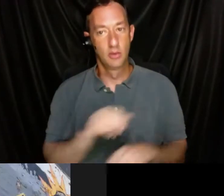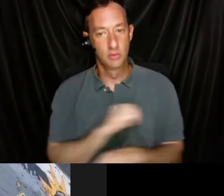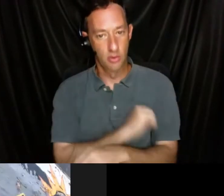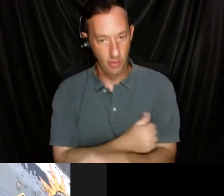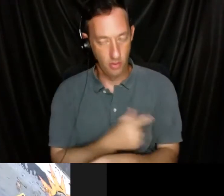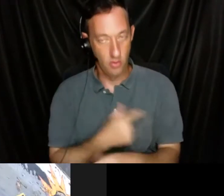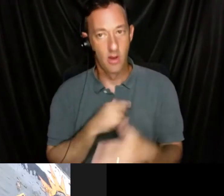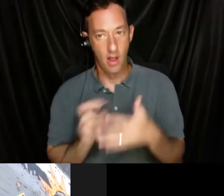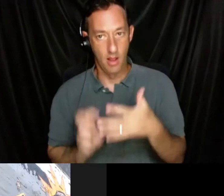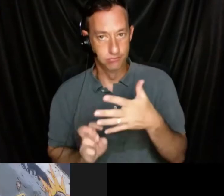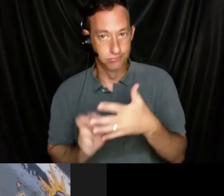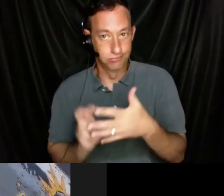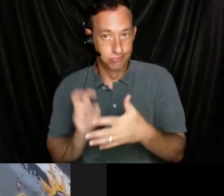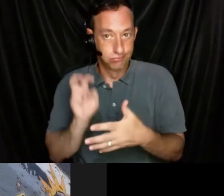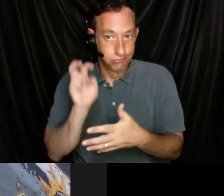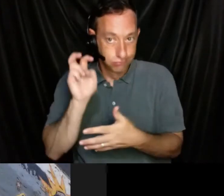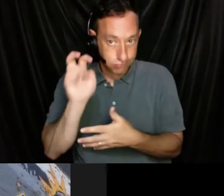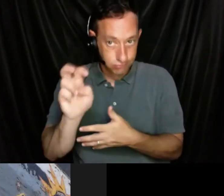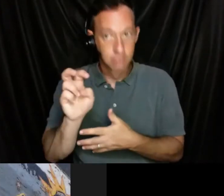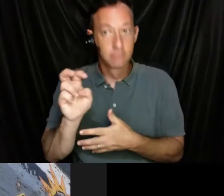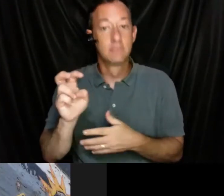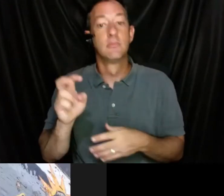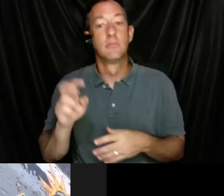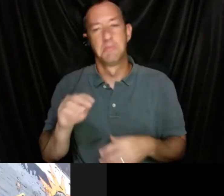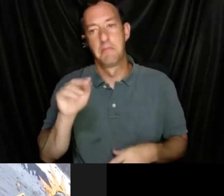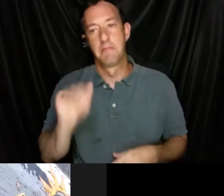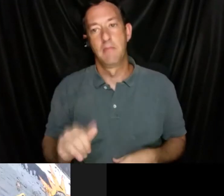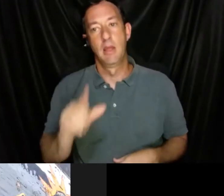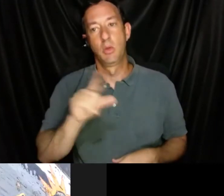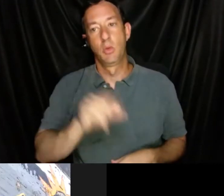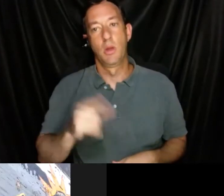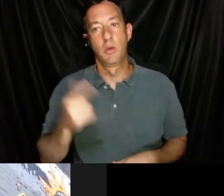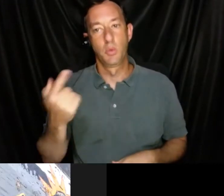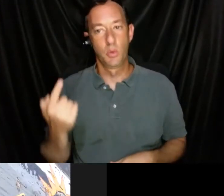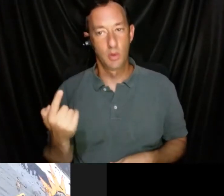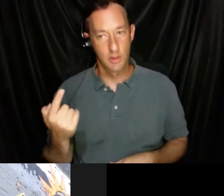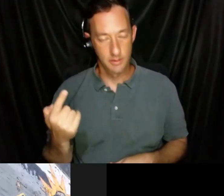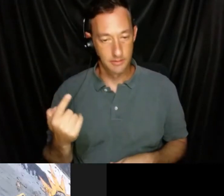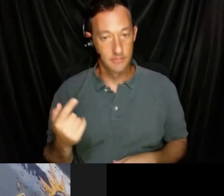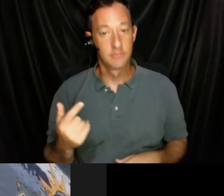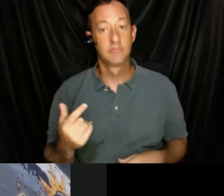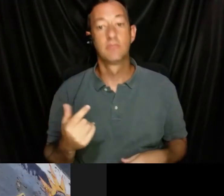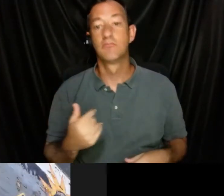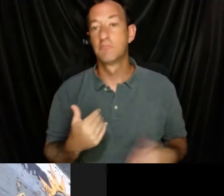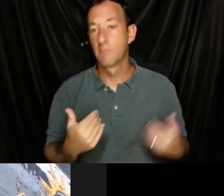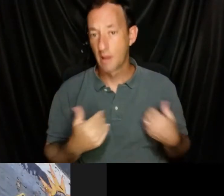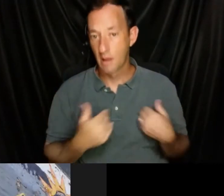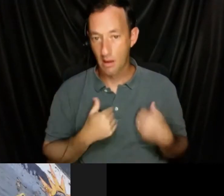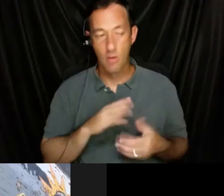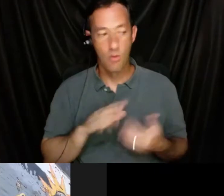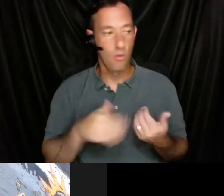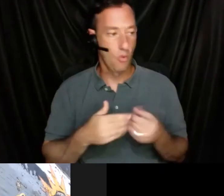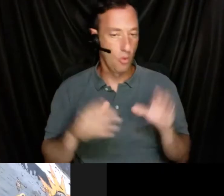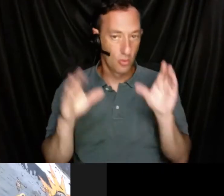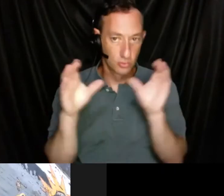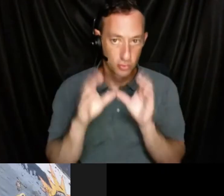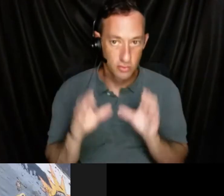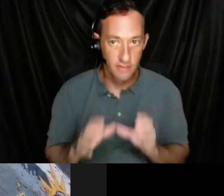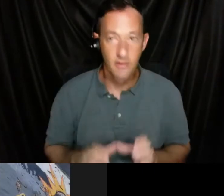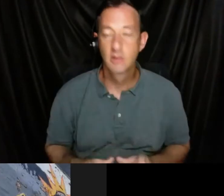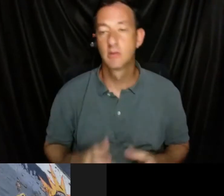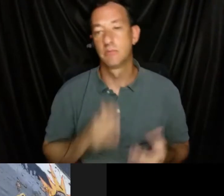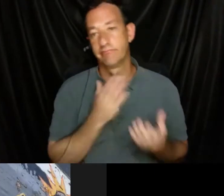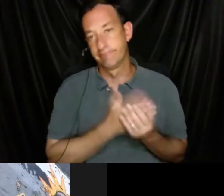the top of the waiting list, and I believe it was May 2021. And I had all of my certificates. I had all of